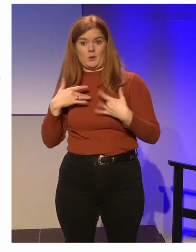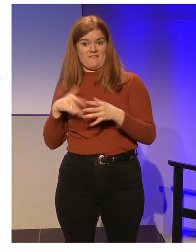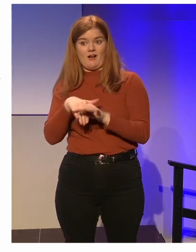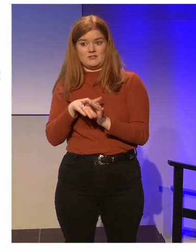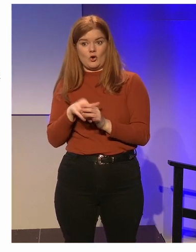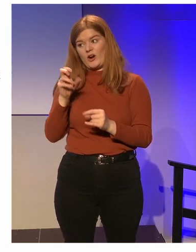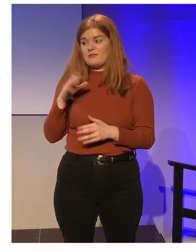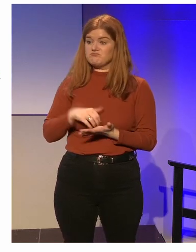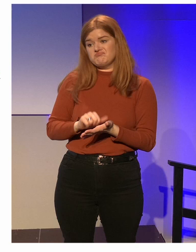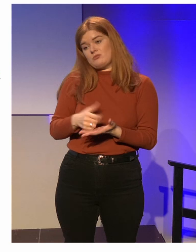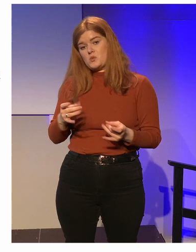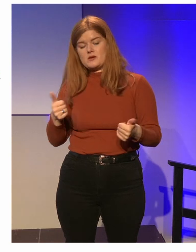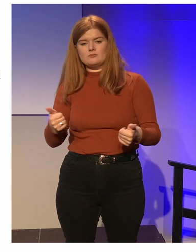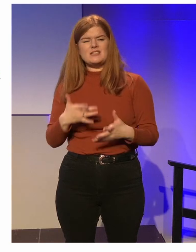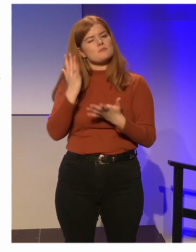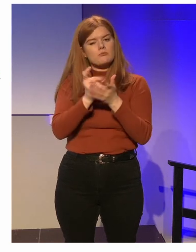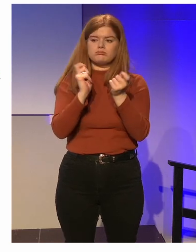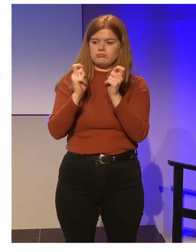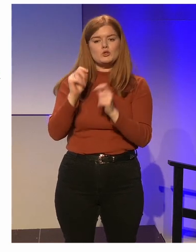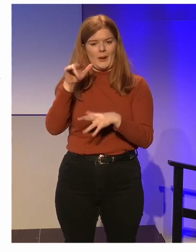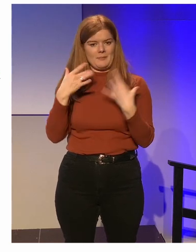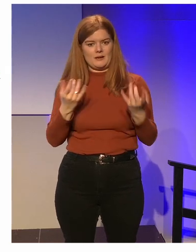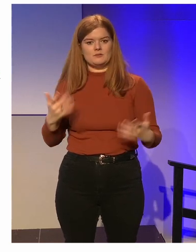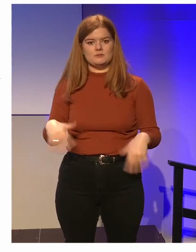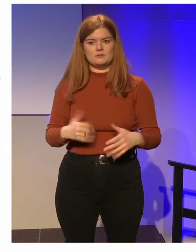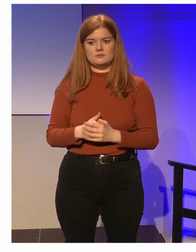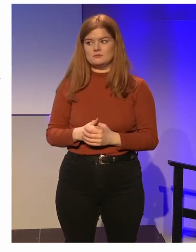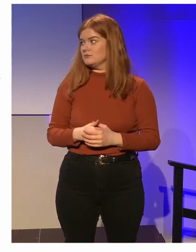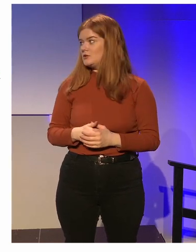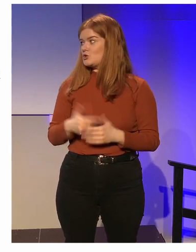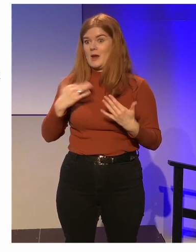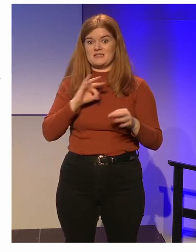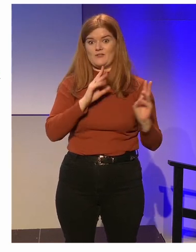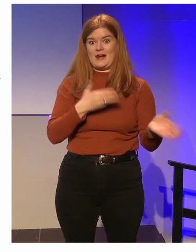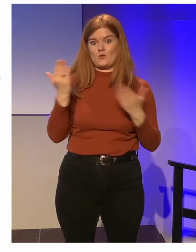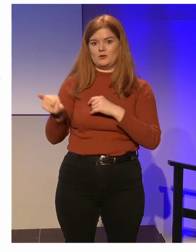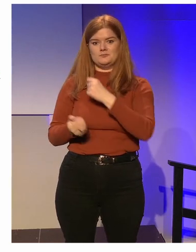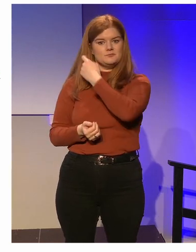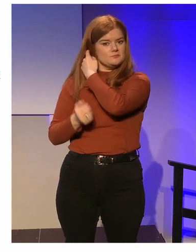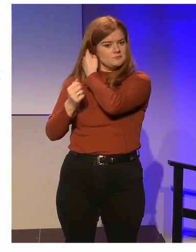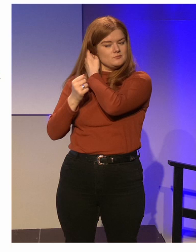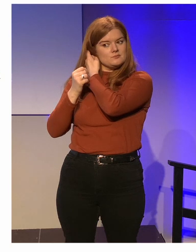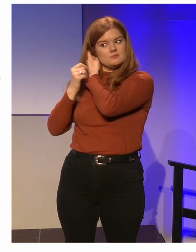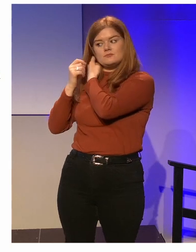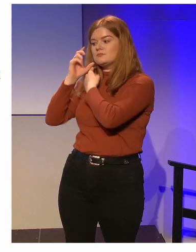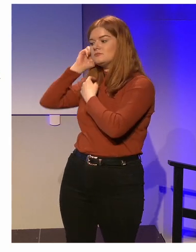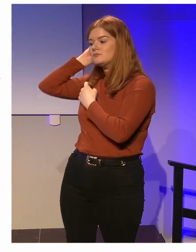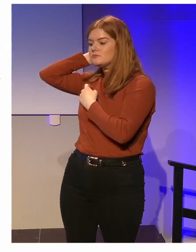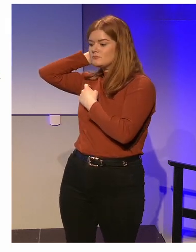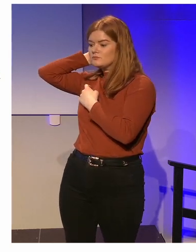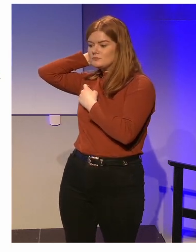that. And there are small tweaks and changes you can make. So with that, I'm going to hand over. Oh no, it's the video.